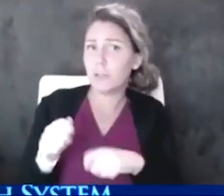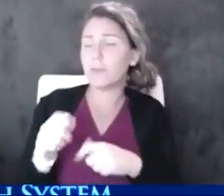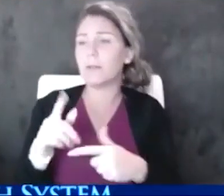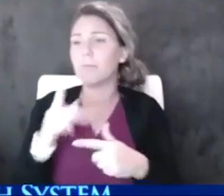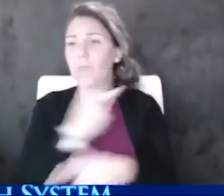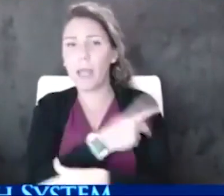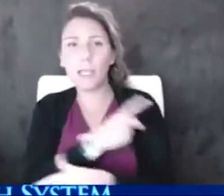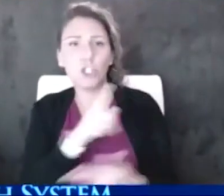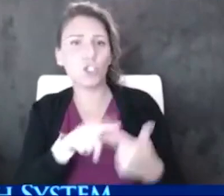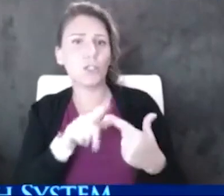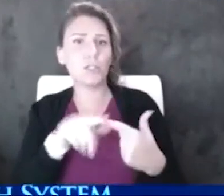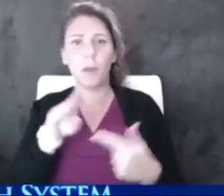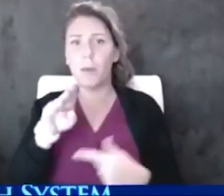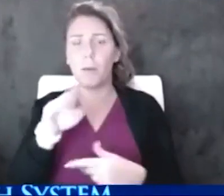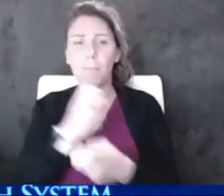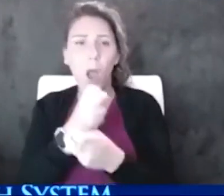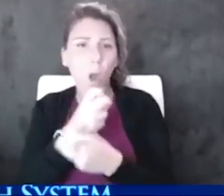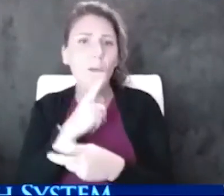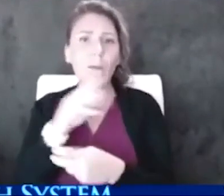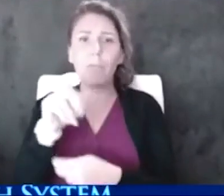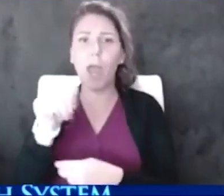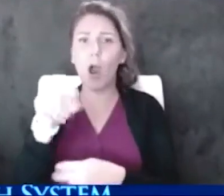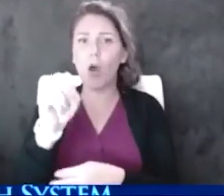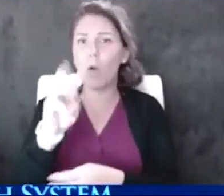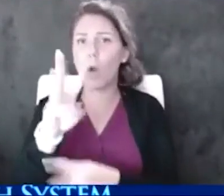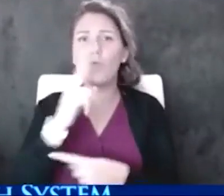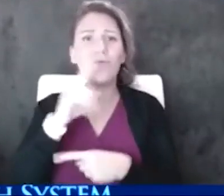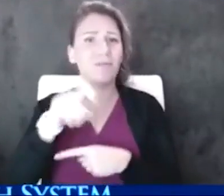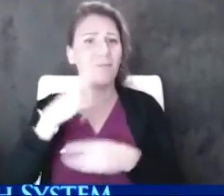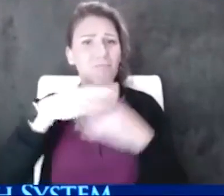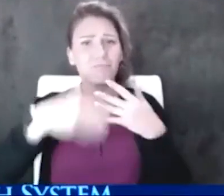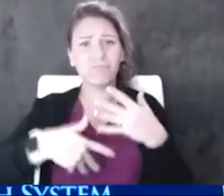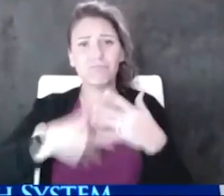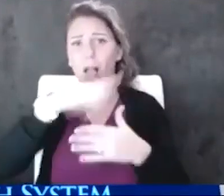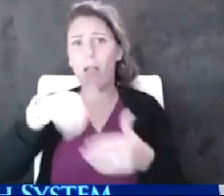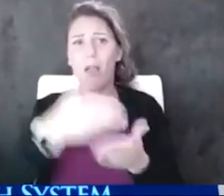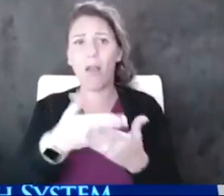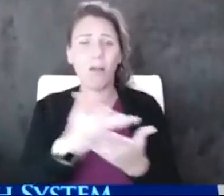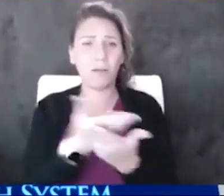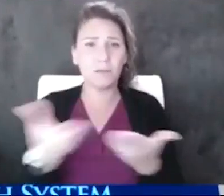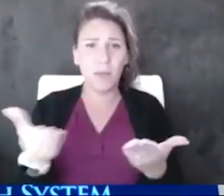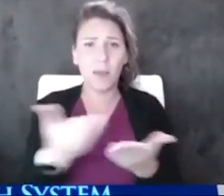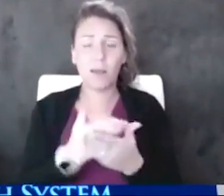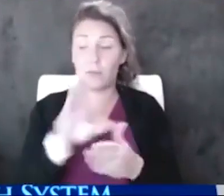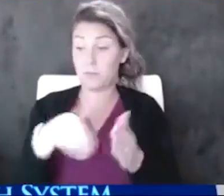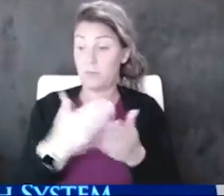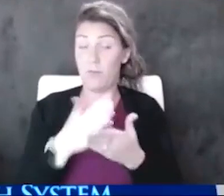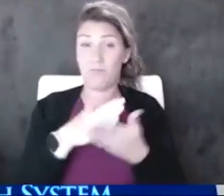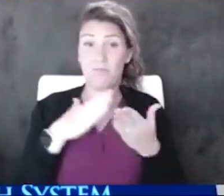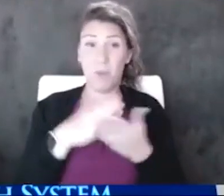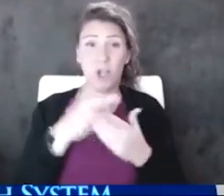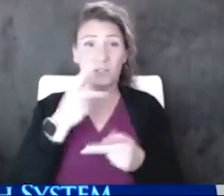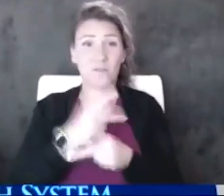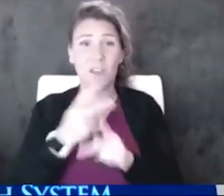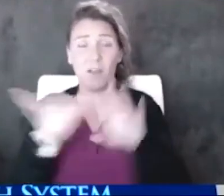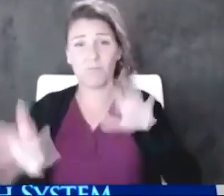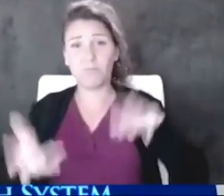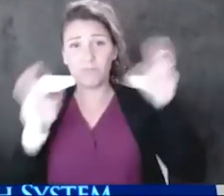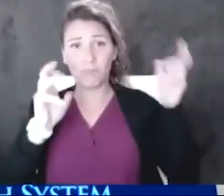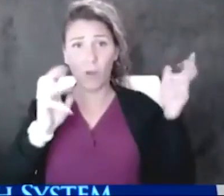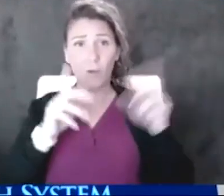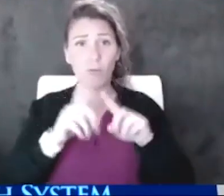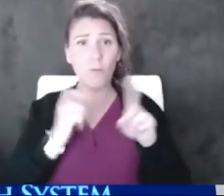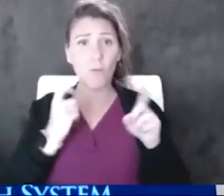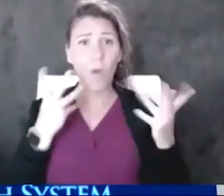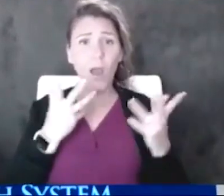need the blood supply. And so every one of our aspects of care has been disrupted by COVID, and so we really need folks